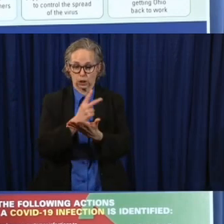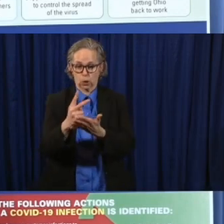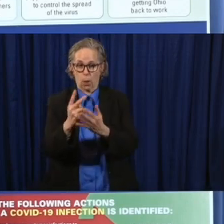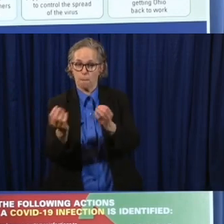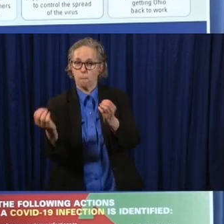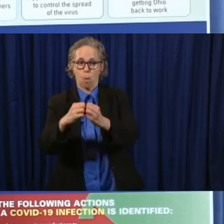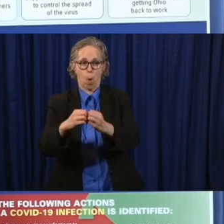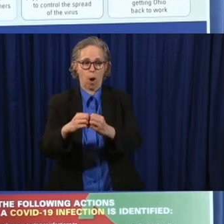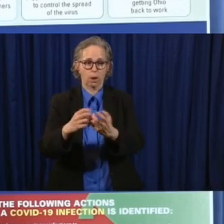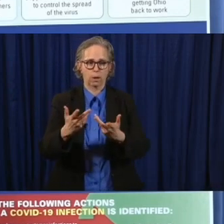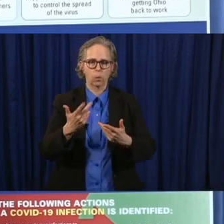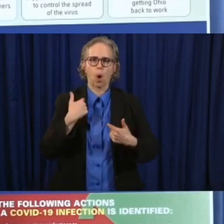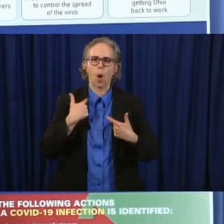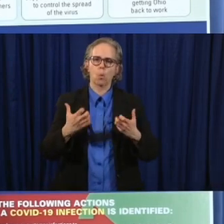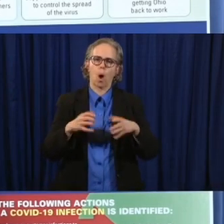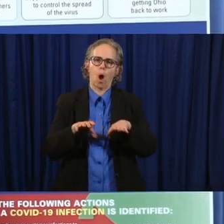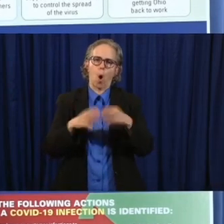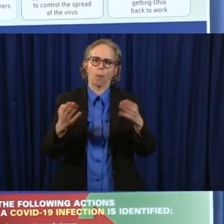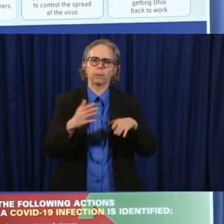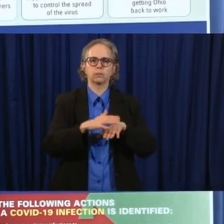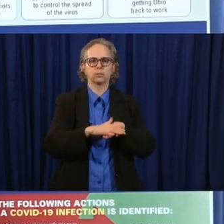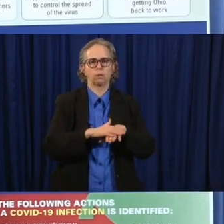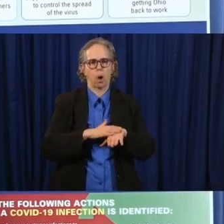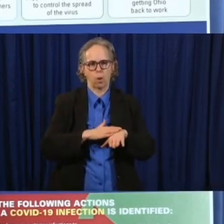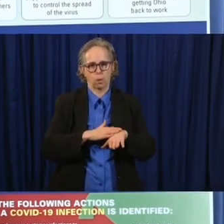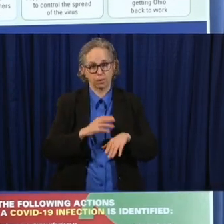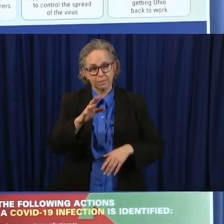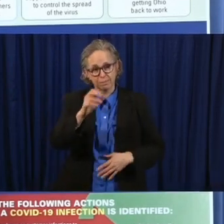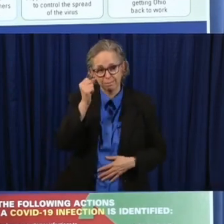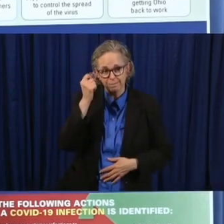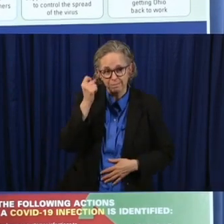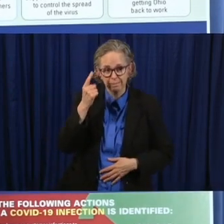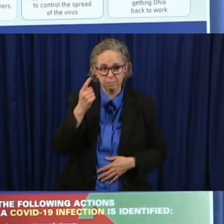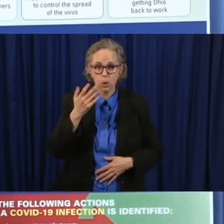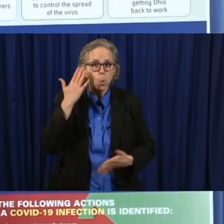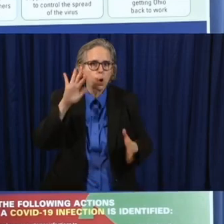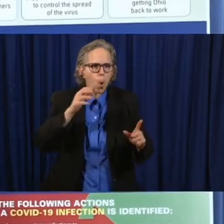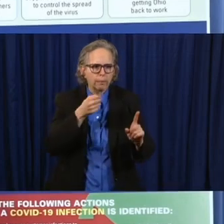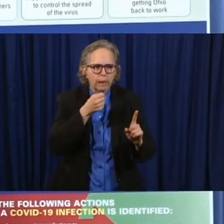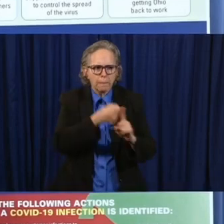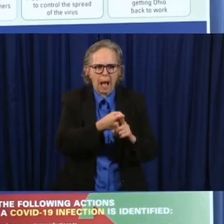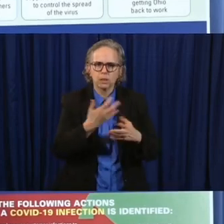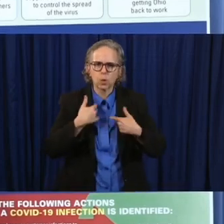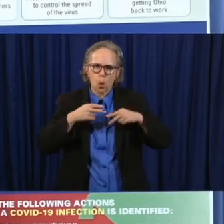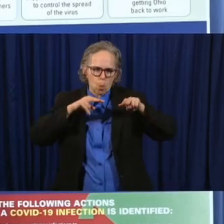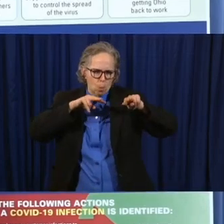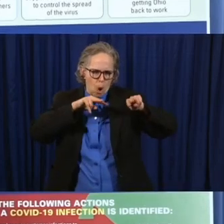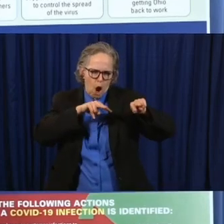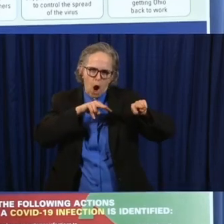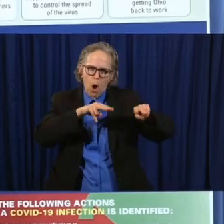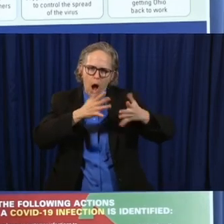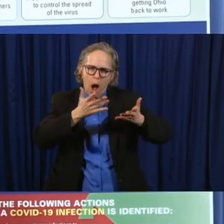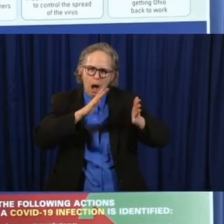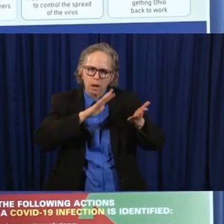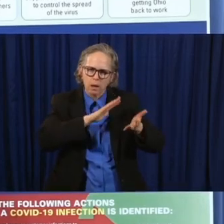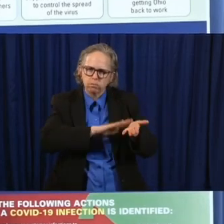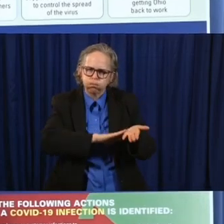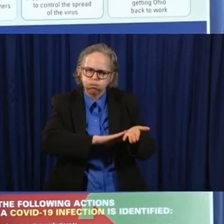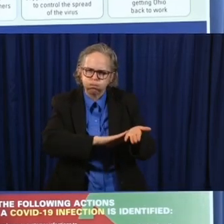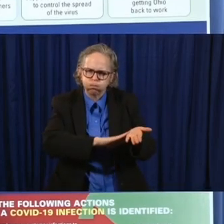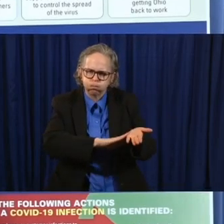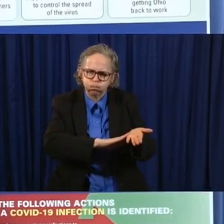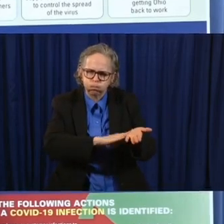takes a while to start seeing that. So if you layer these things in, then you can move